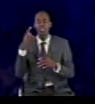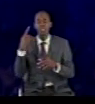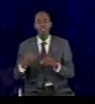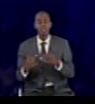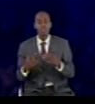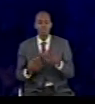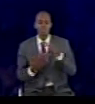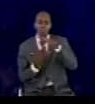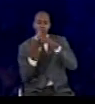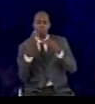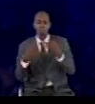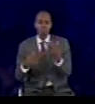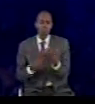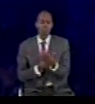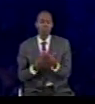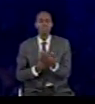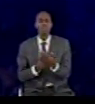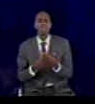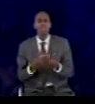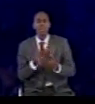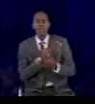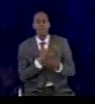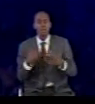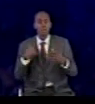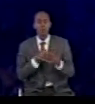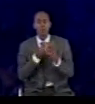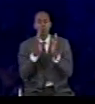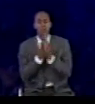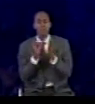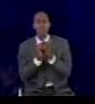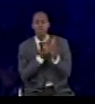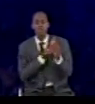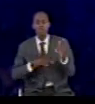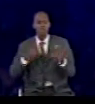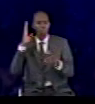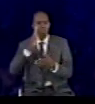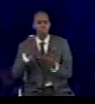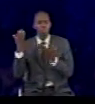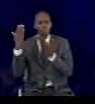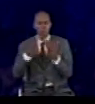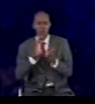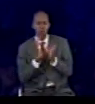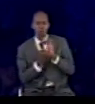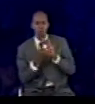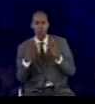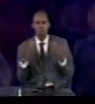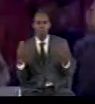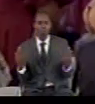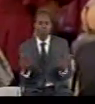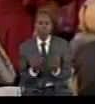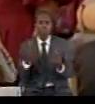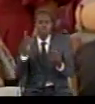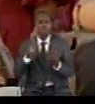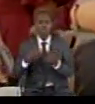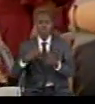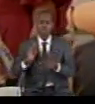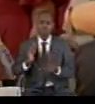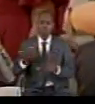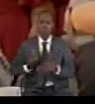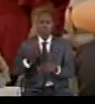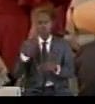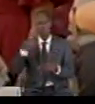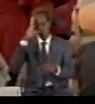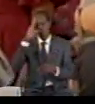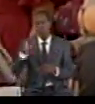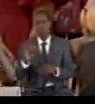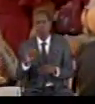grace to bed let us pray that god will bring conviction of sin to the souls of men conviction of sin to the souls